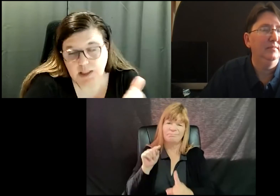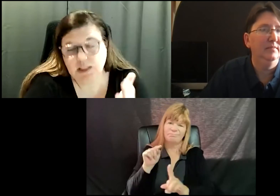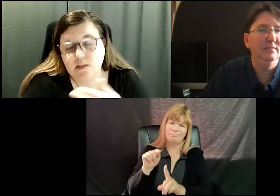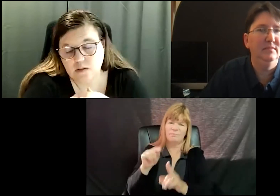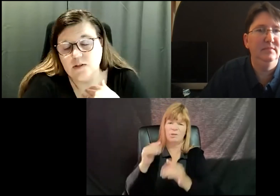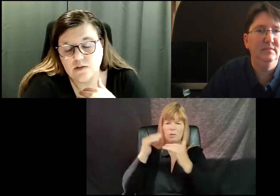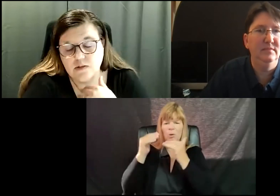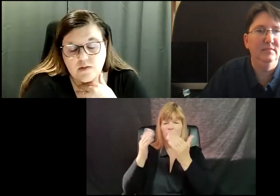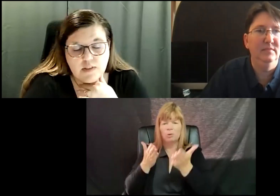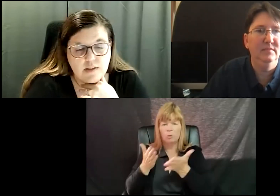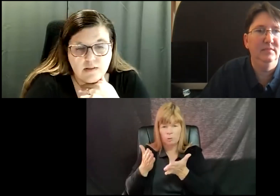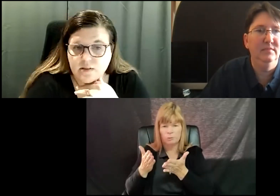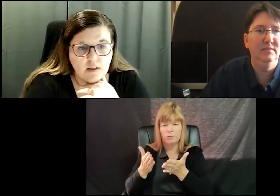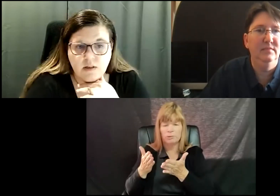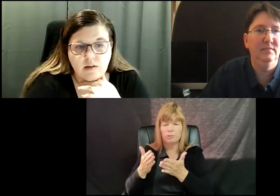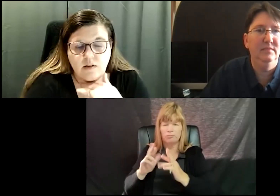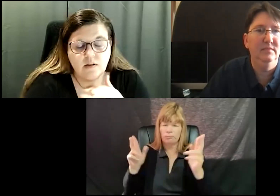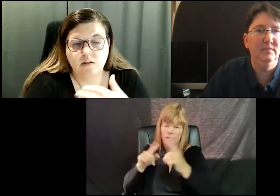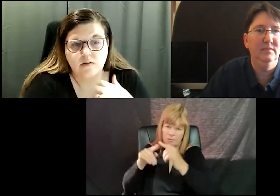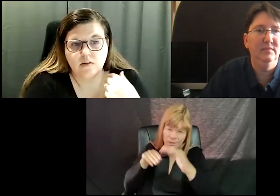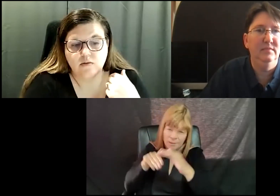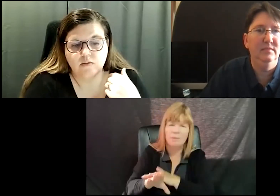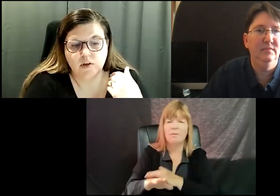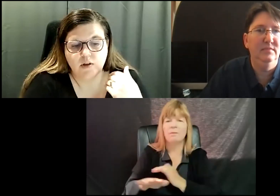when you get into adult services,